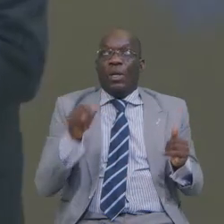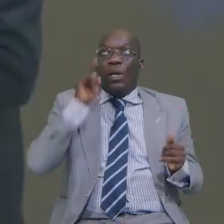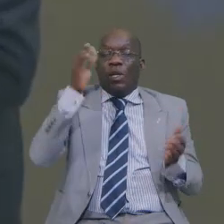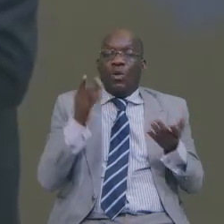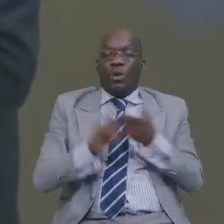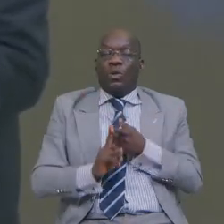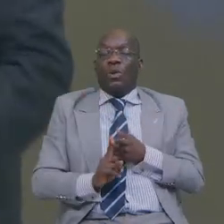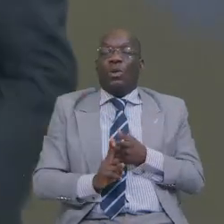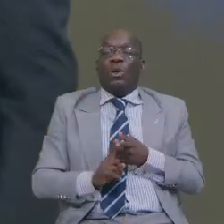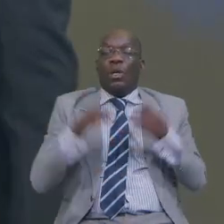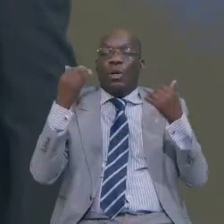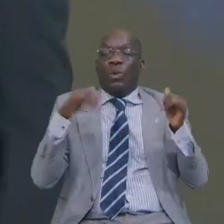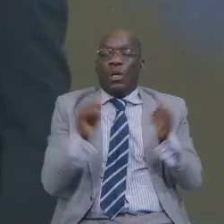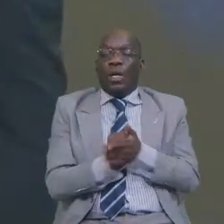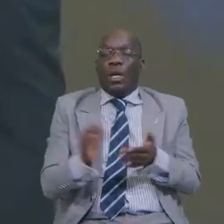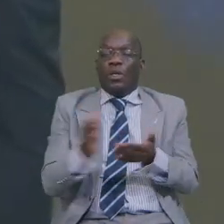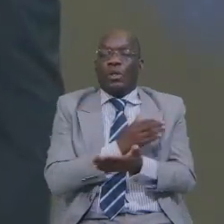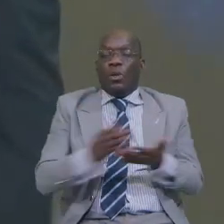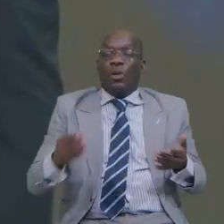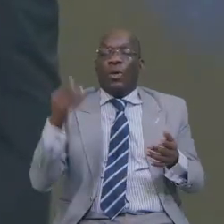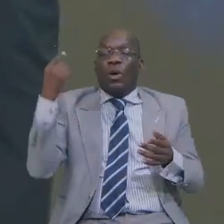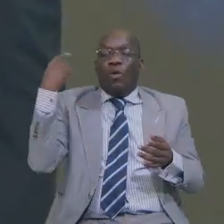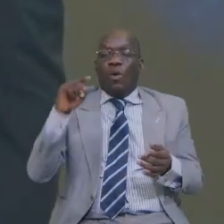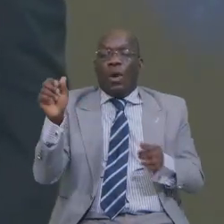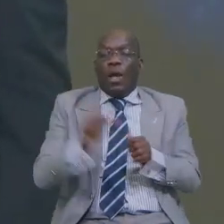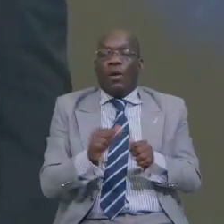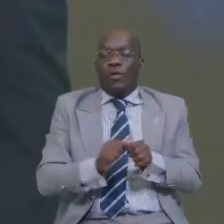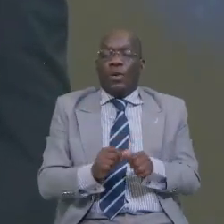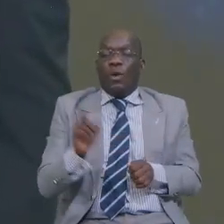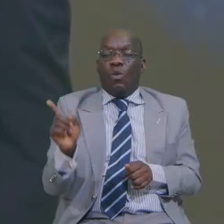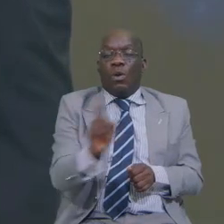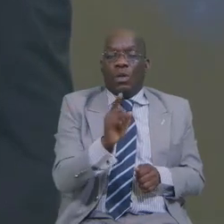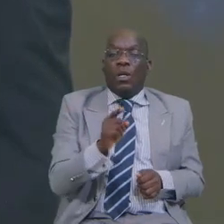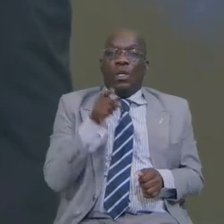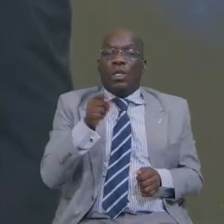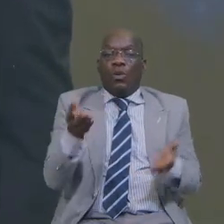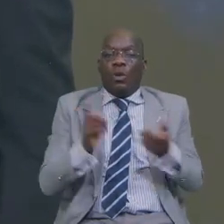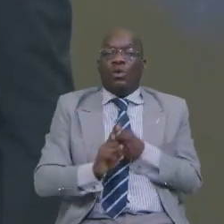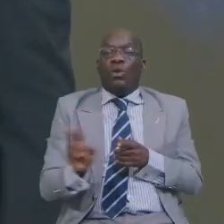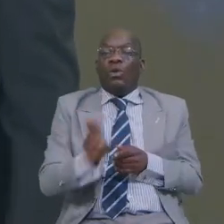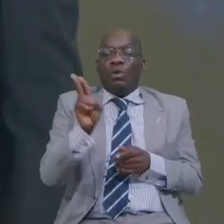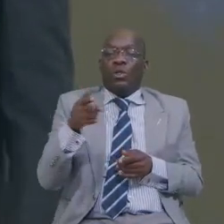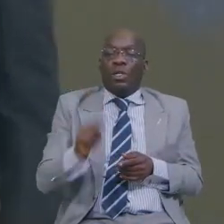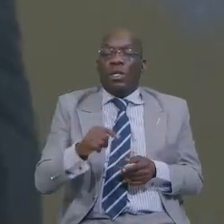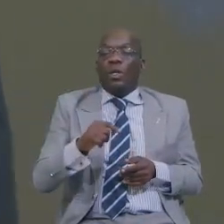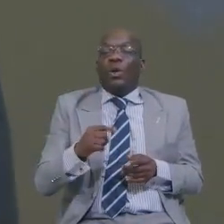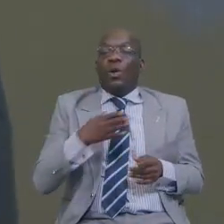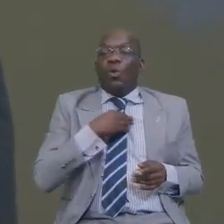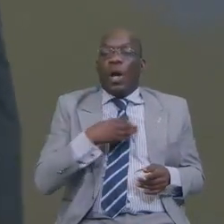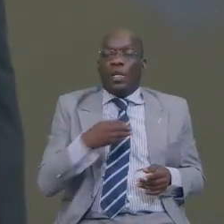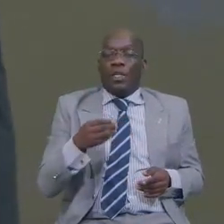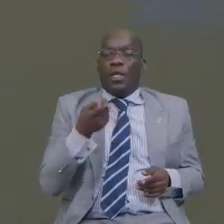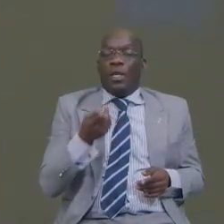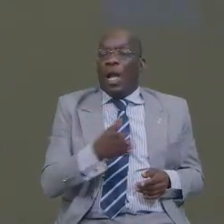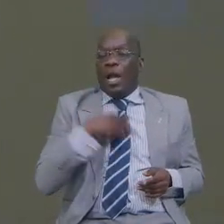to hear. And he has to use the white keys and the black keys to produce